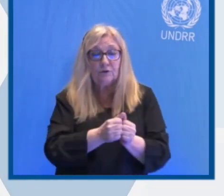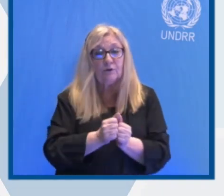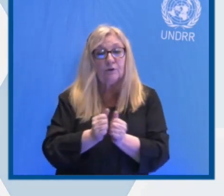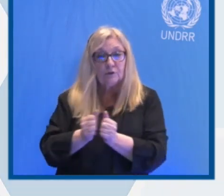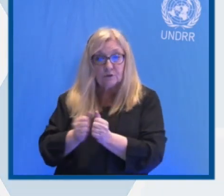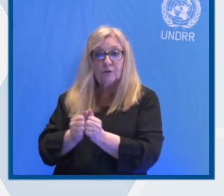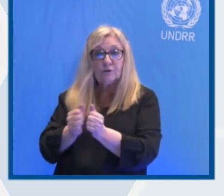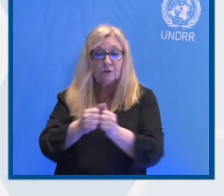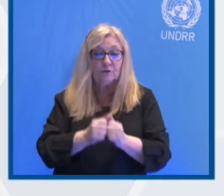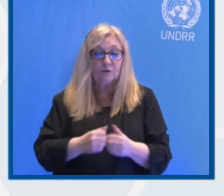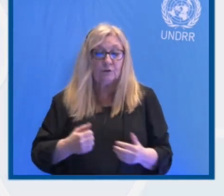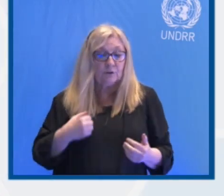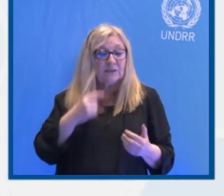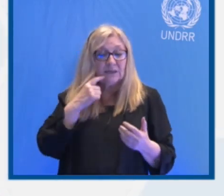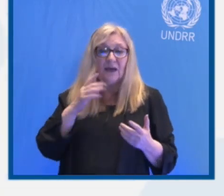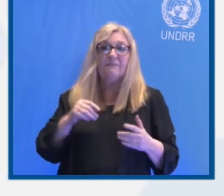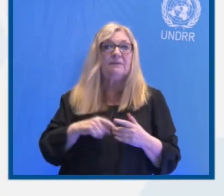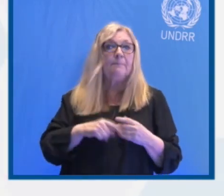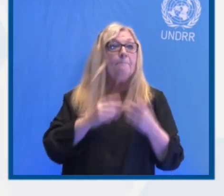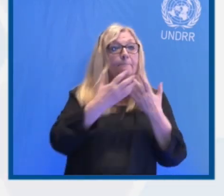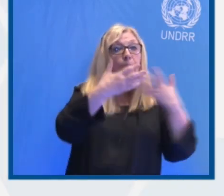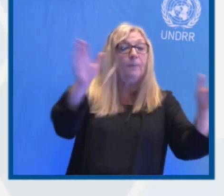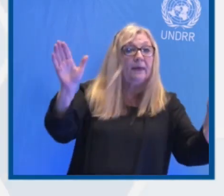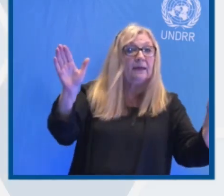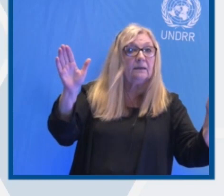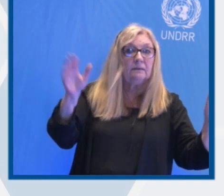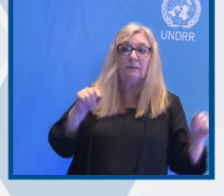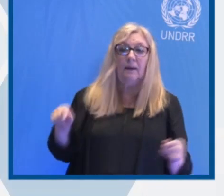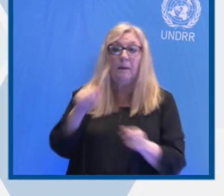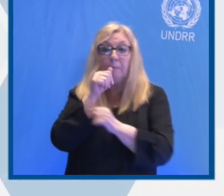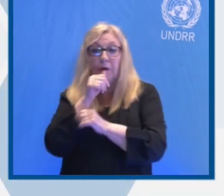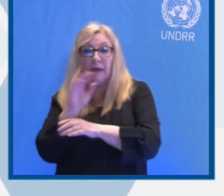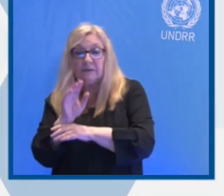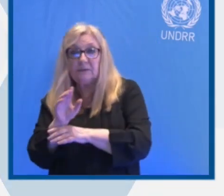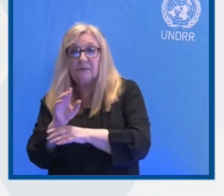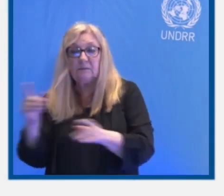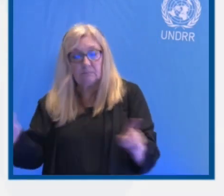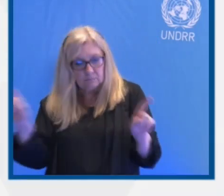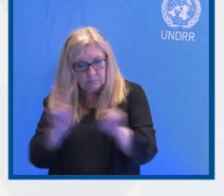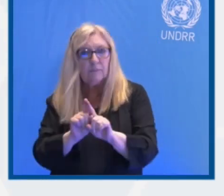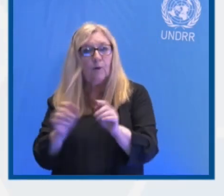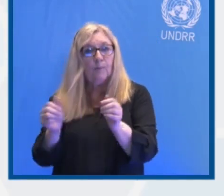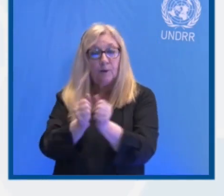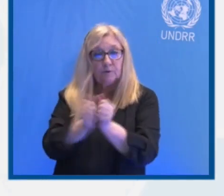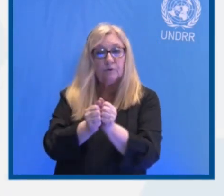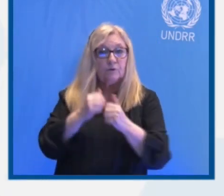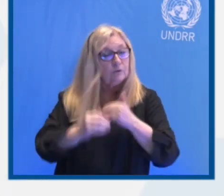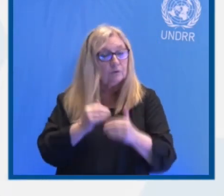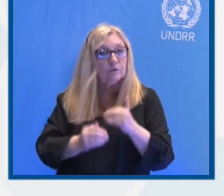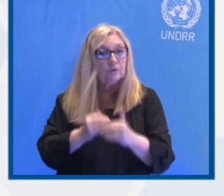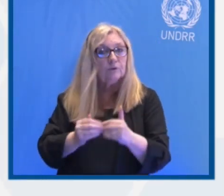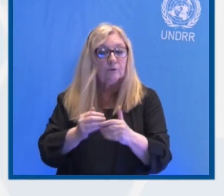of central office, voivodeships, critical infrastructure operators, all. So there is